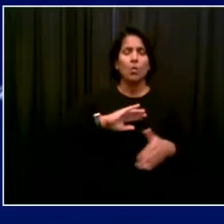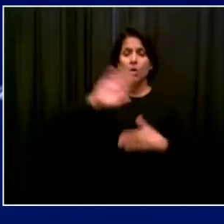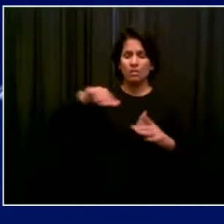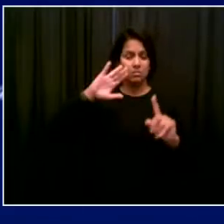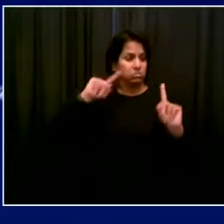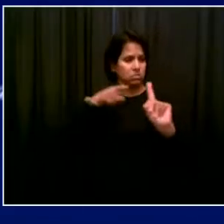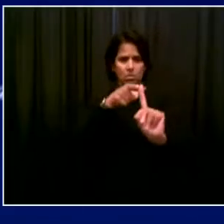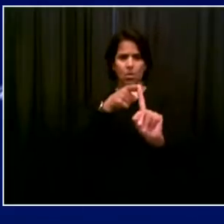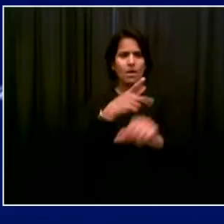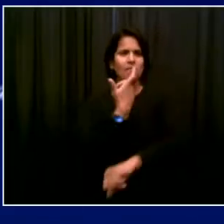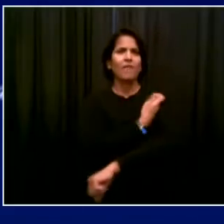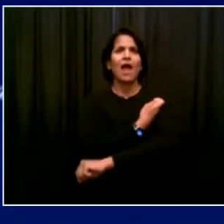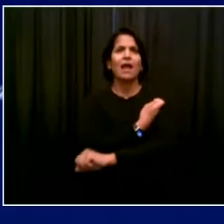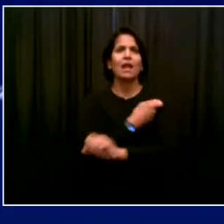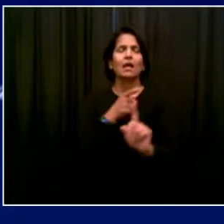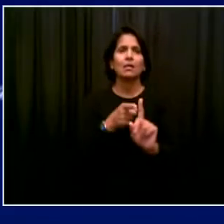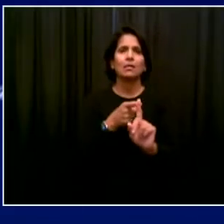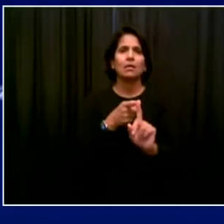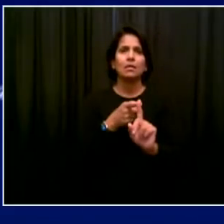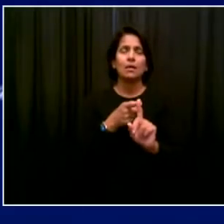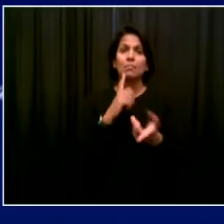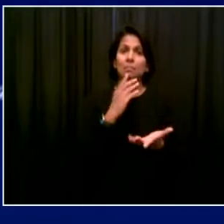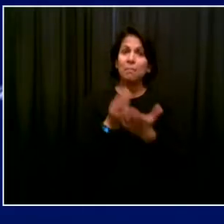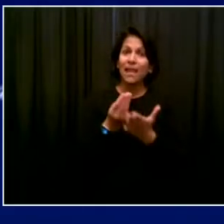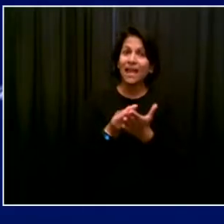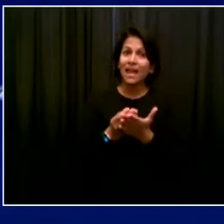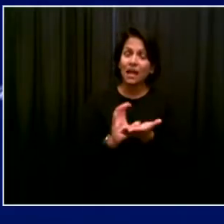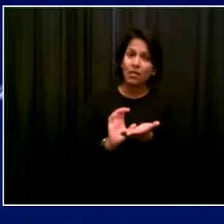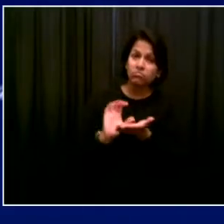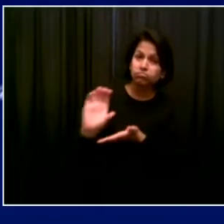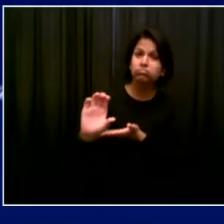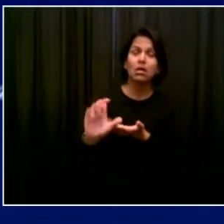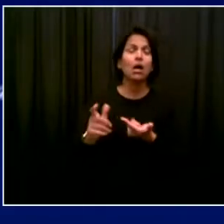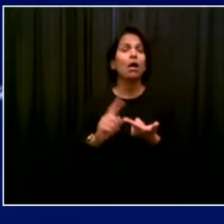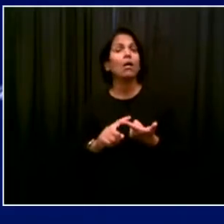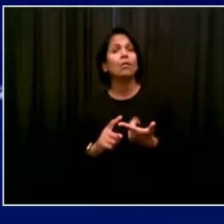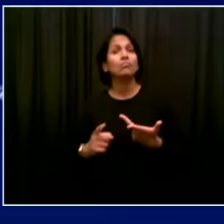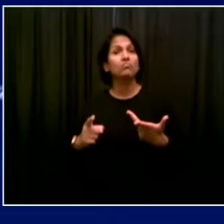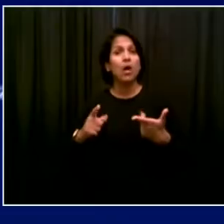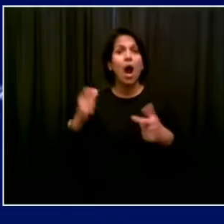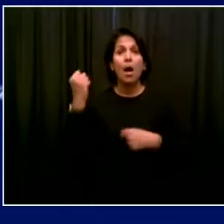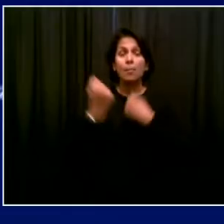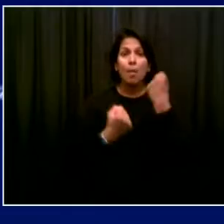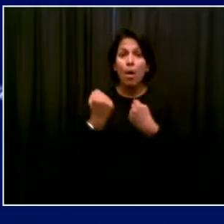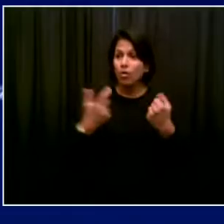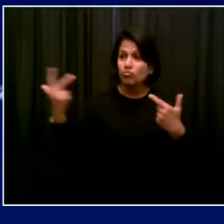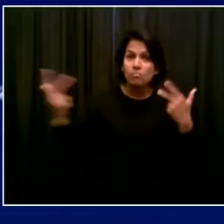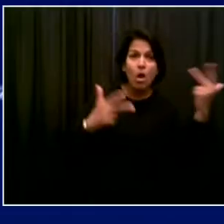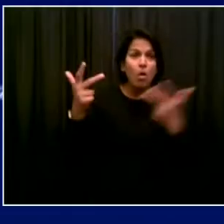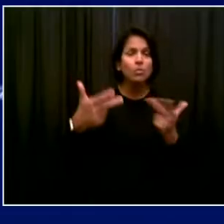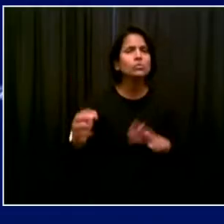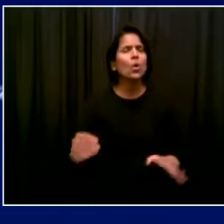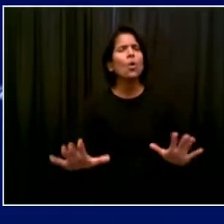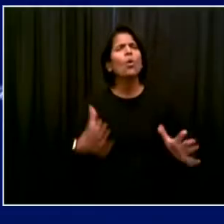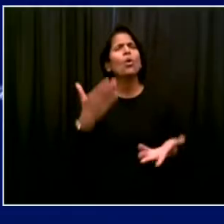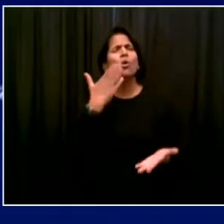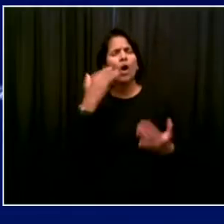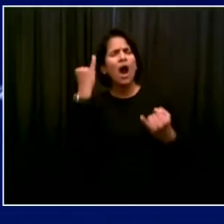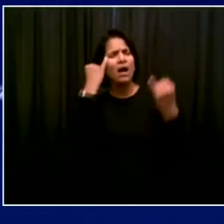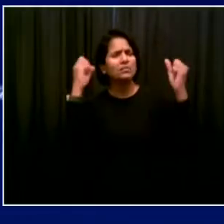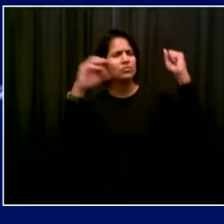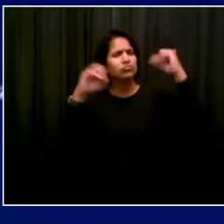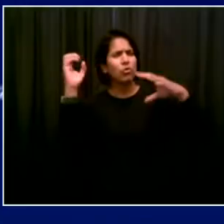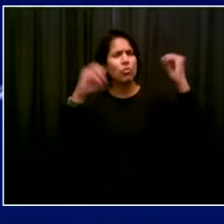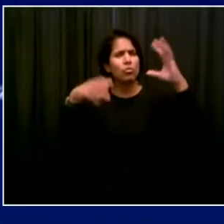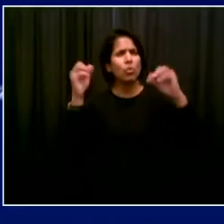offered incentives to encourage vaccinations, and you have worked creatively to get your city vaccinated. So thank